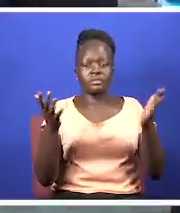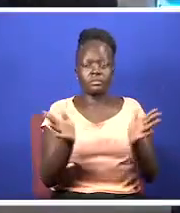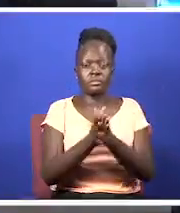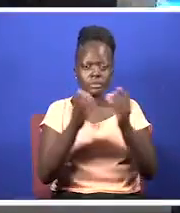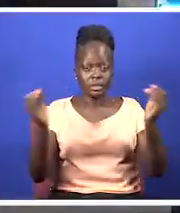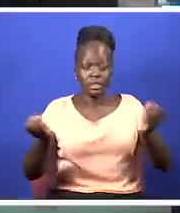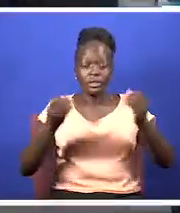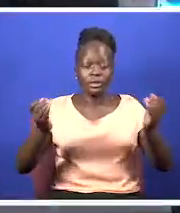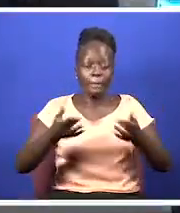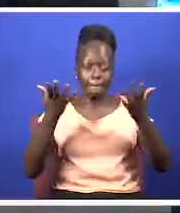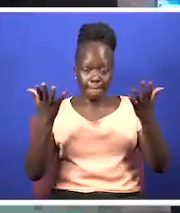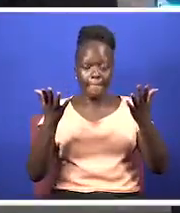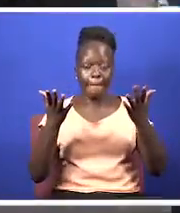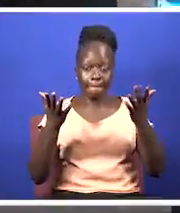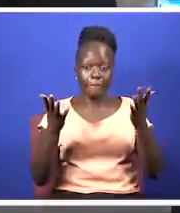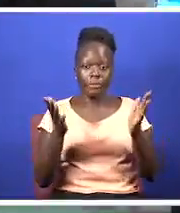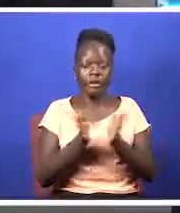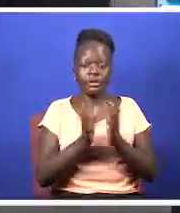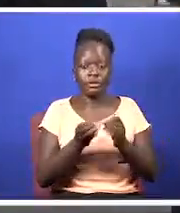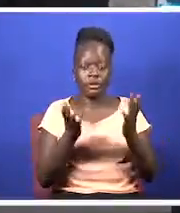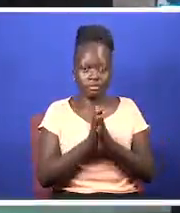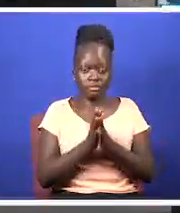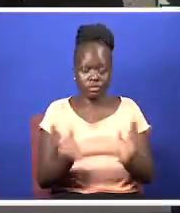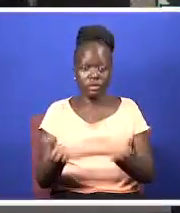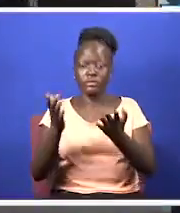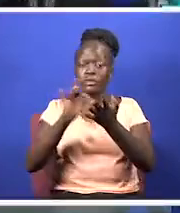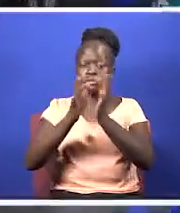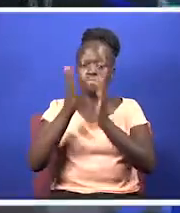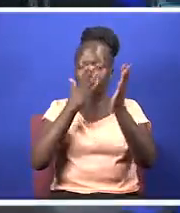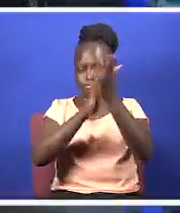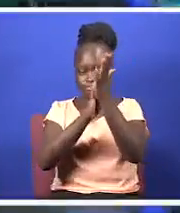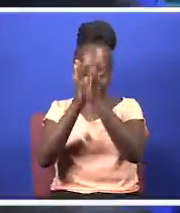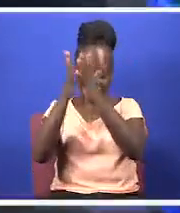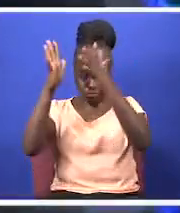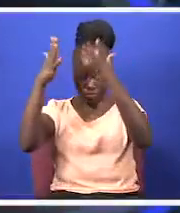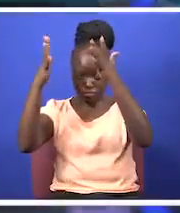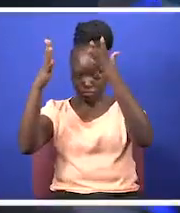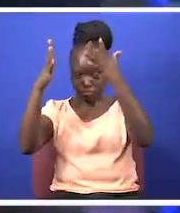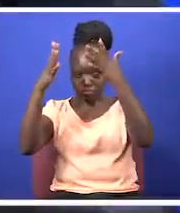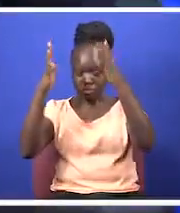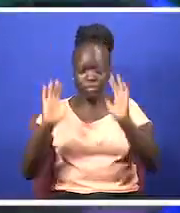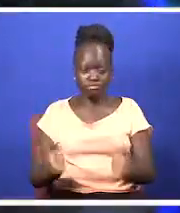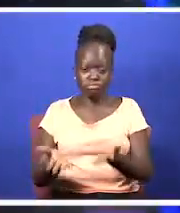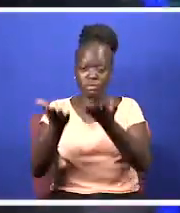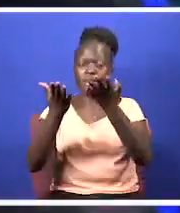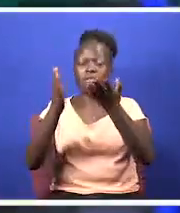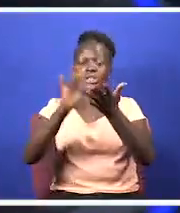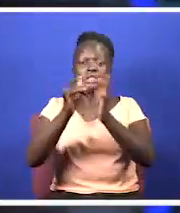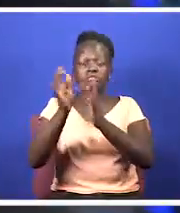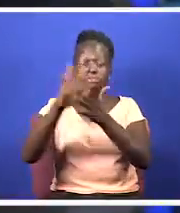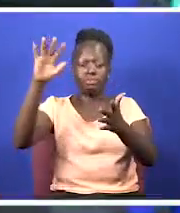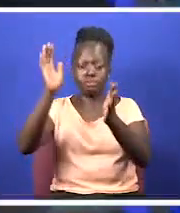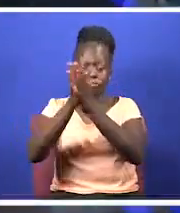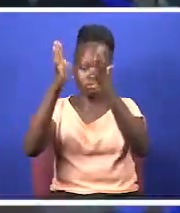Hallelujah. Hallelujah. Come on, give Jesus the praise. Give Jesus the